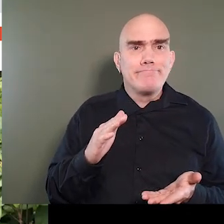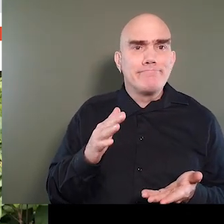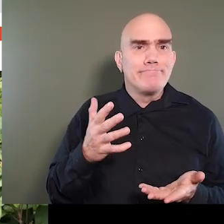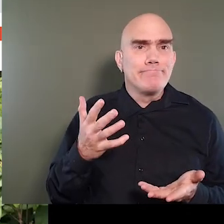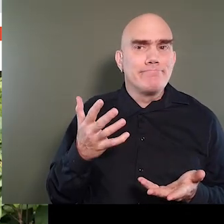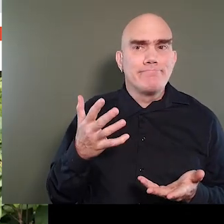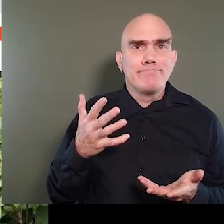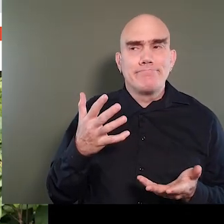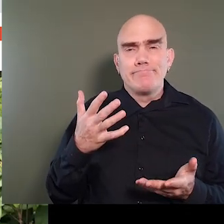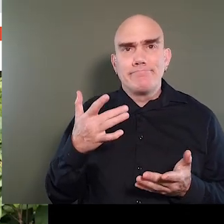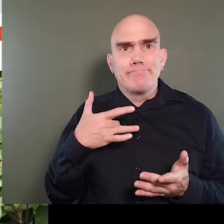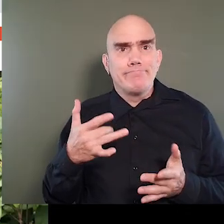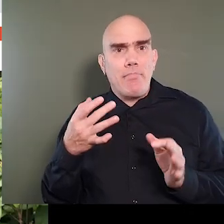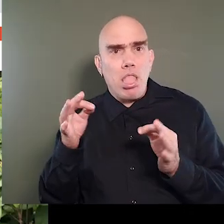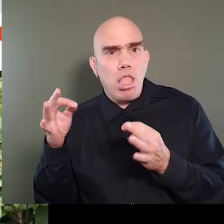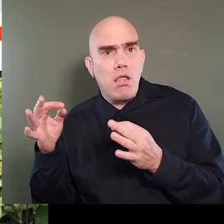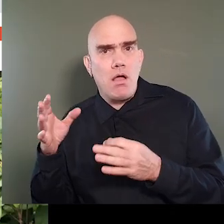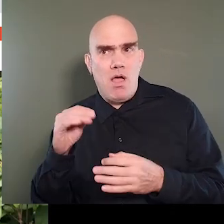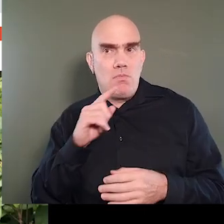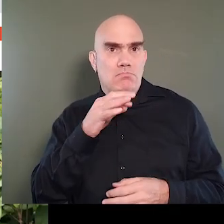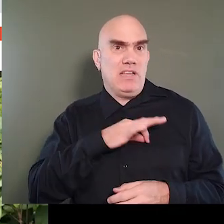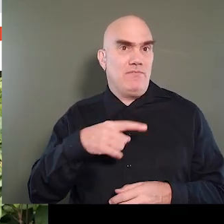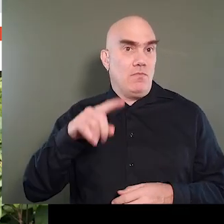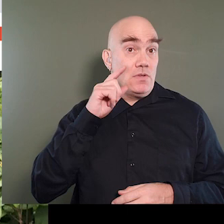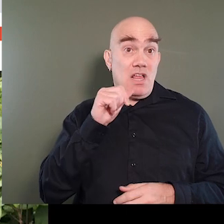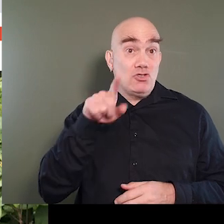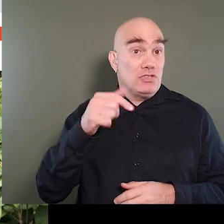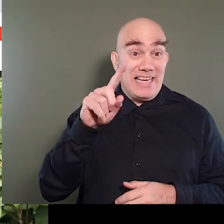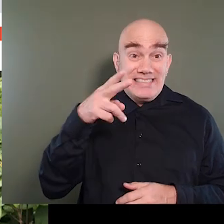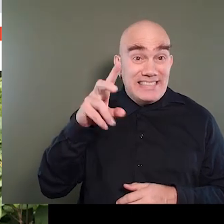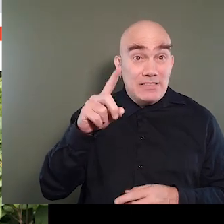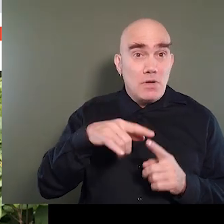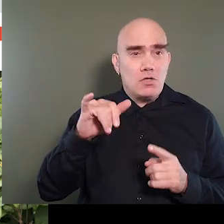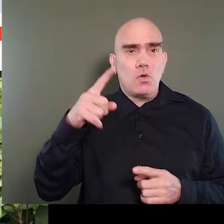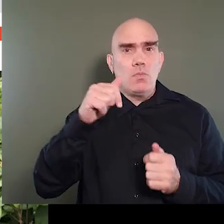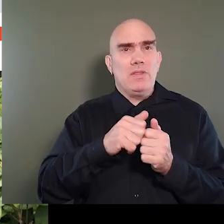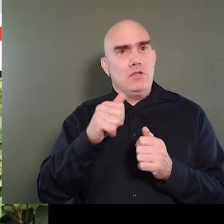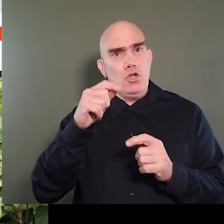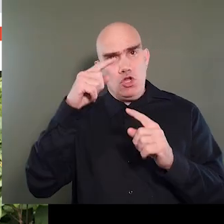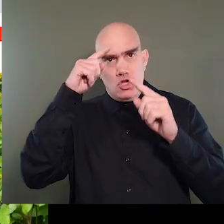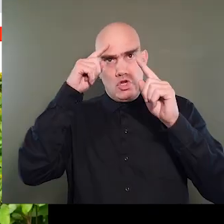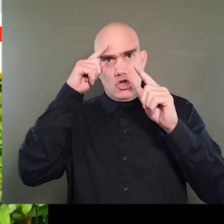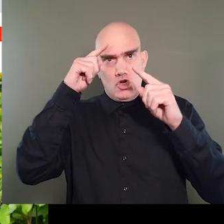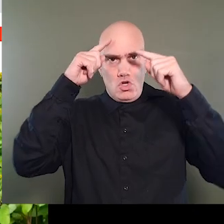useful for not only the ADHD community, but also anyone with neurodevelopmental disorders.